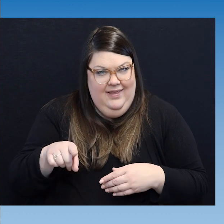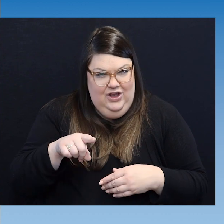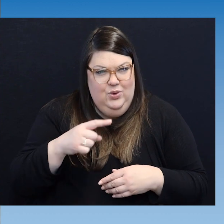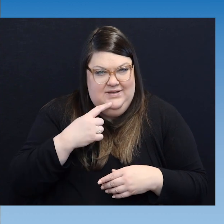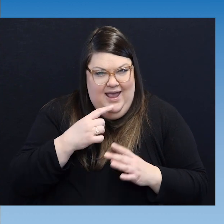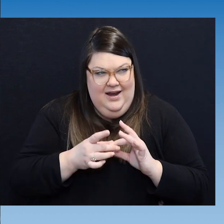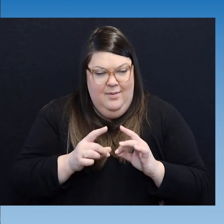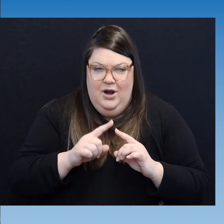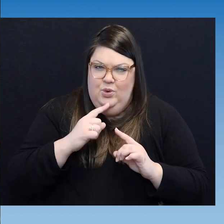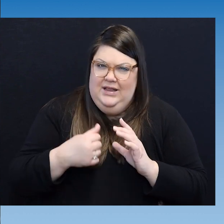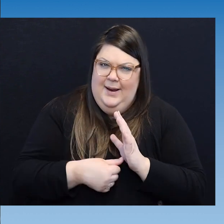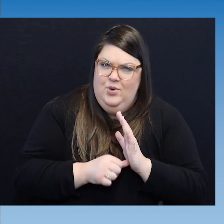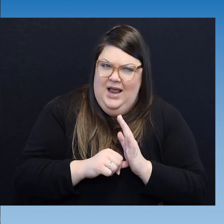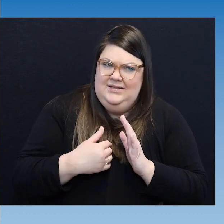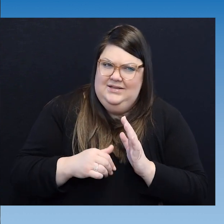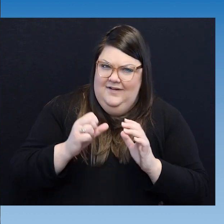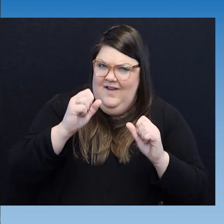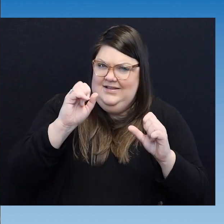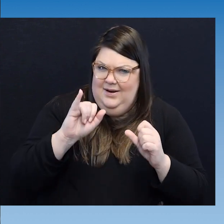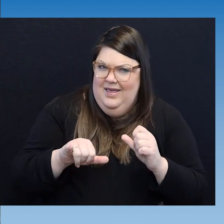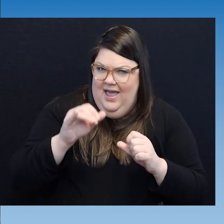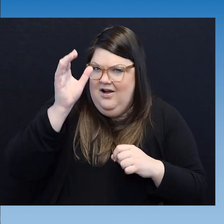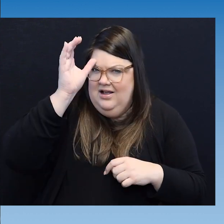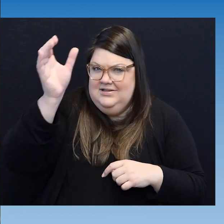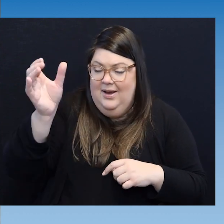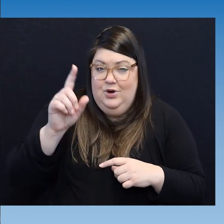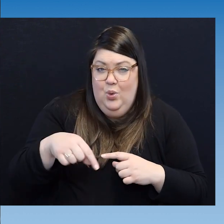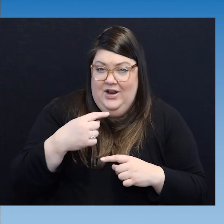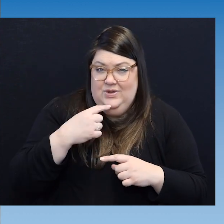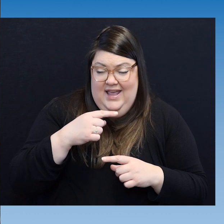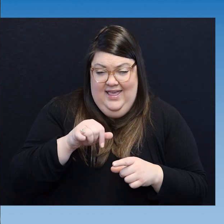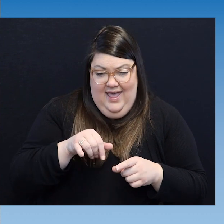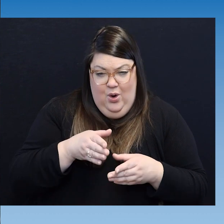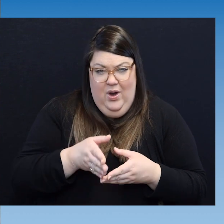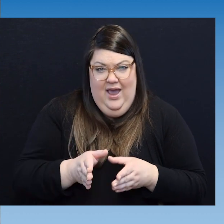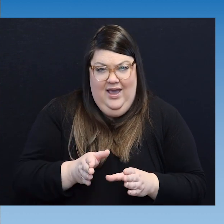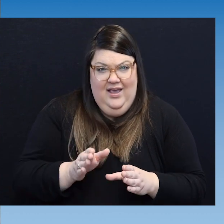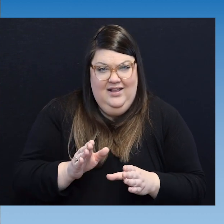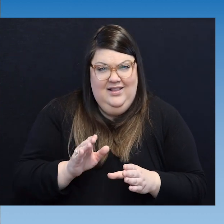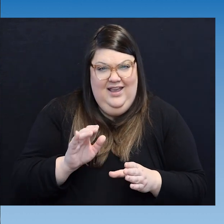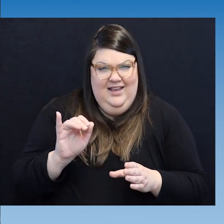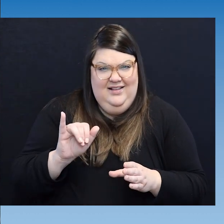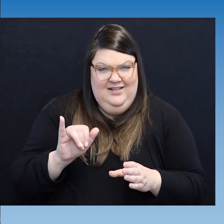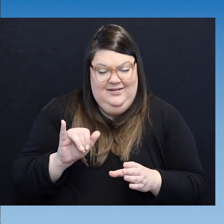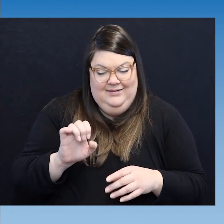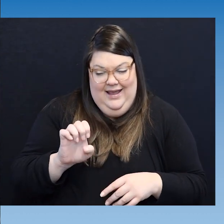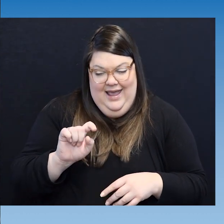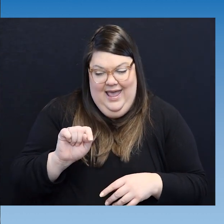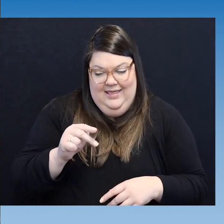really impressed. I'm just fascinated by that concept when you put it in an